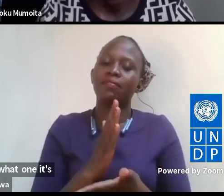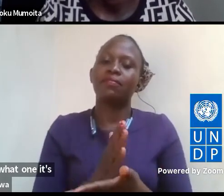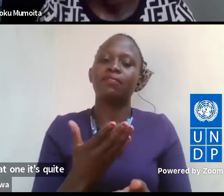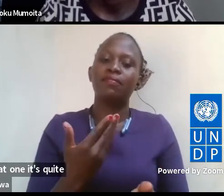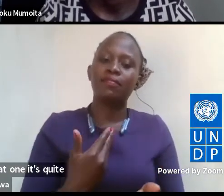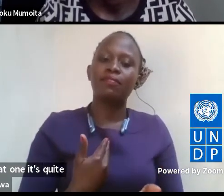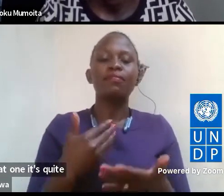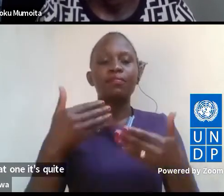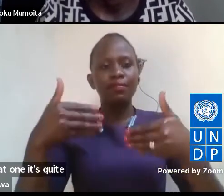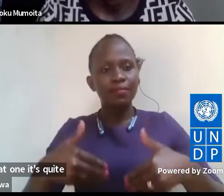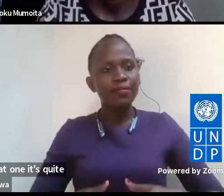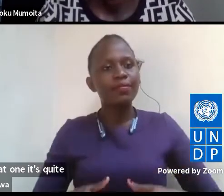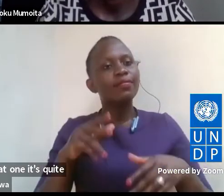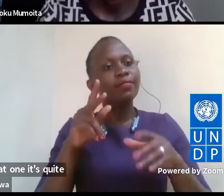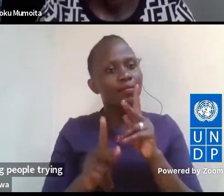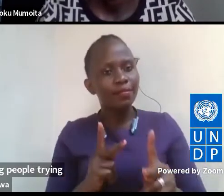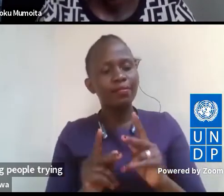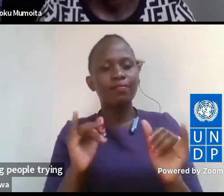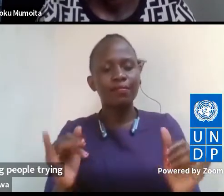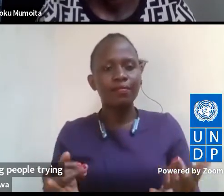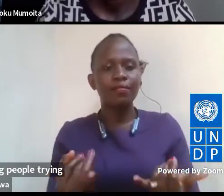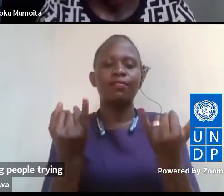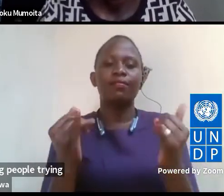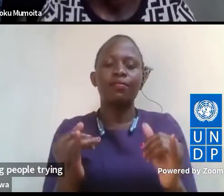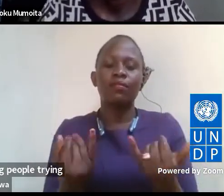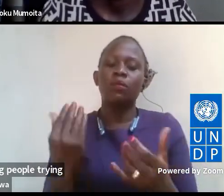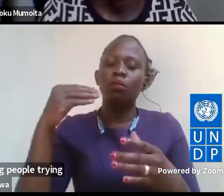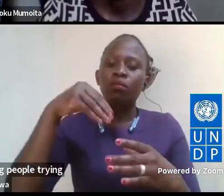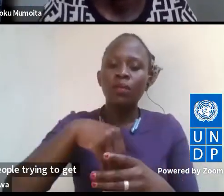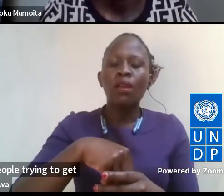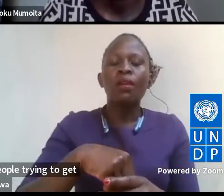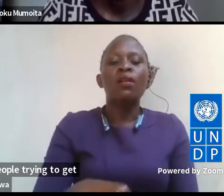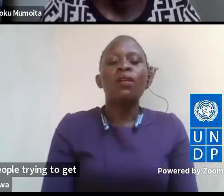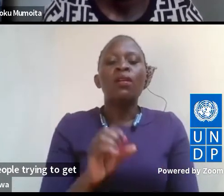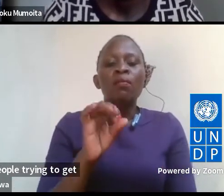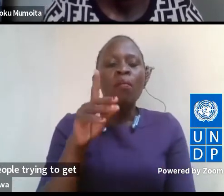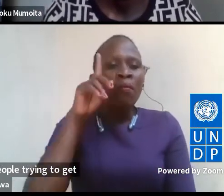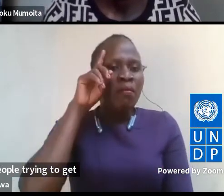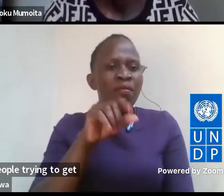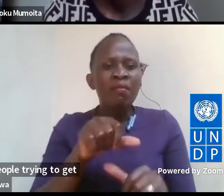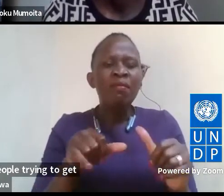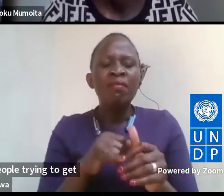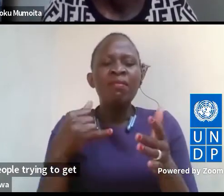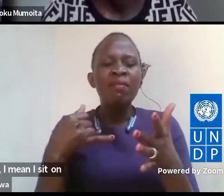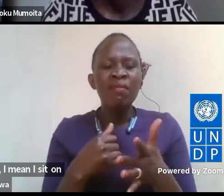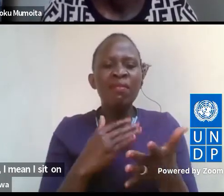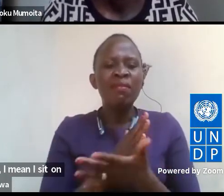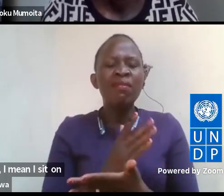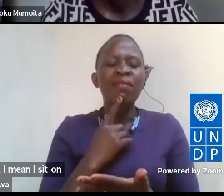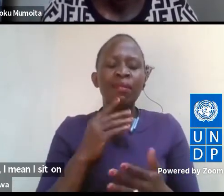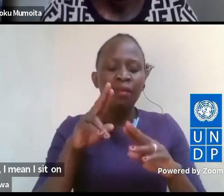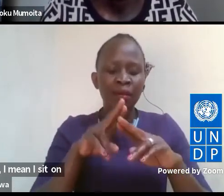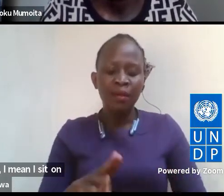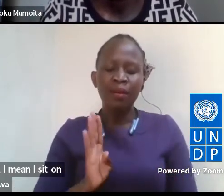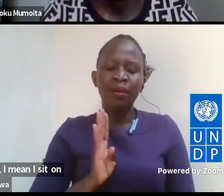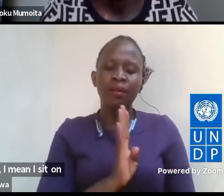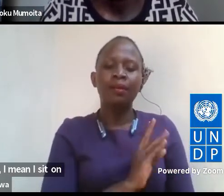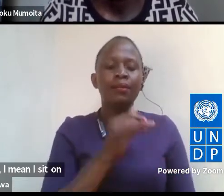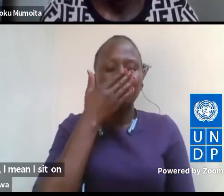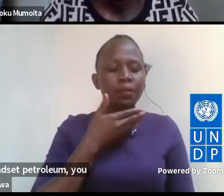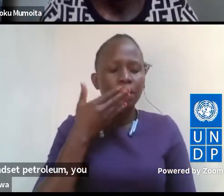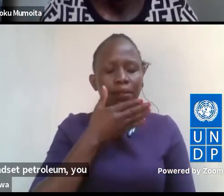people trying to get into this space. If you think about it, I sit on the board of the Uganda Chamber of Mines and Petroleum.